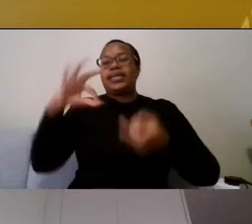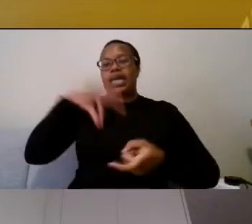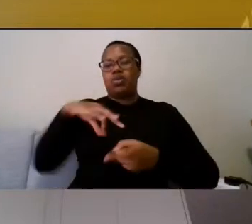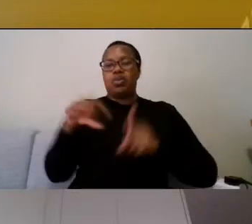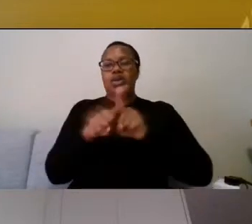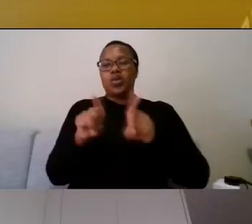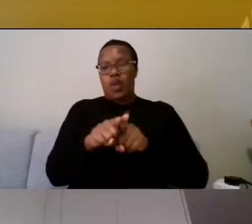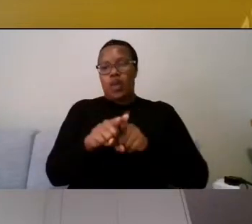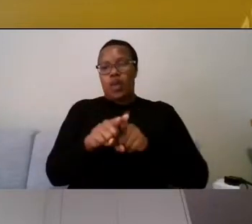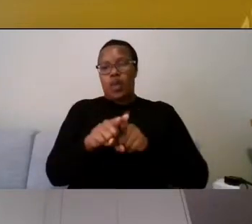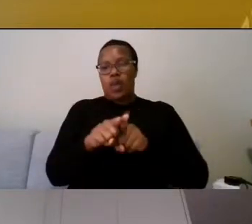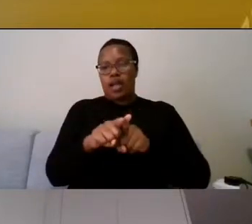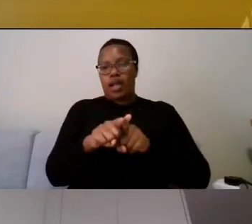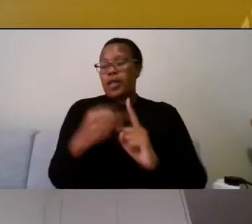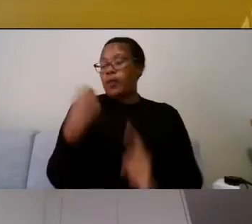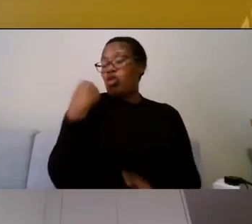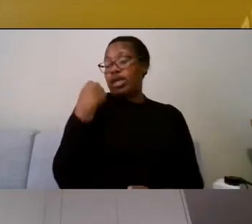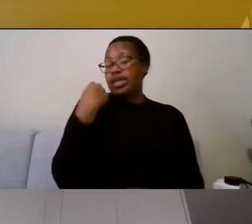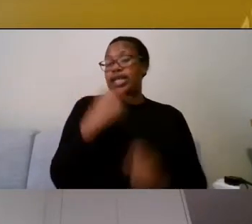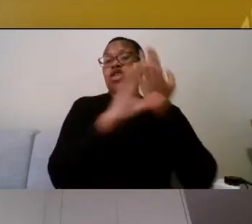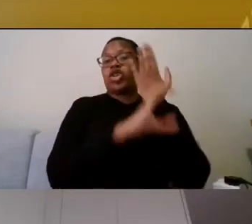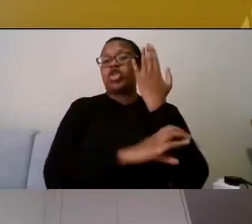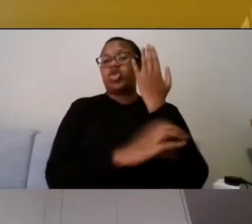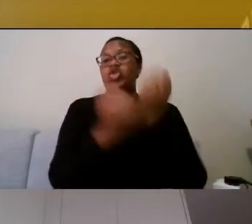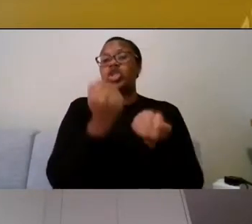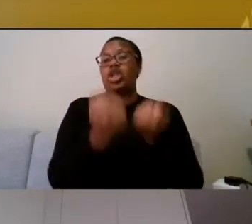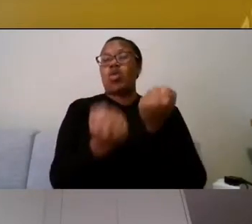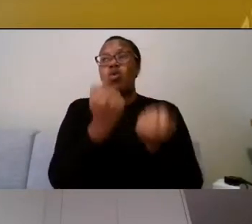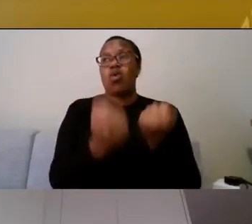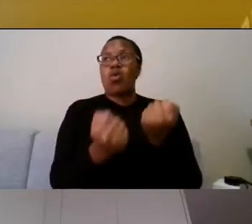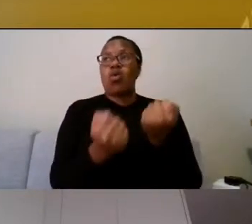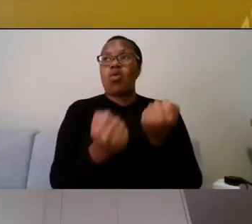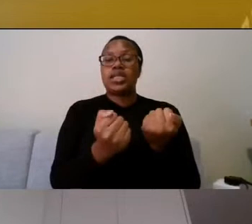More recently, the Constitutional Court in the